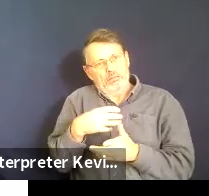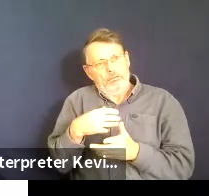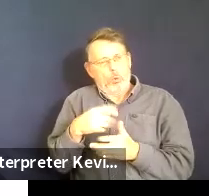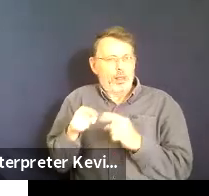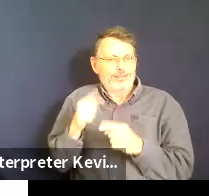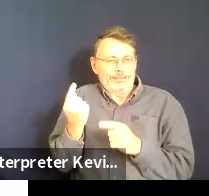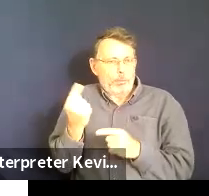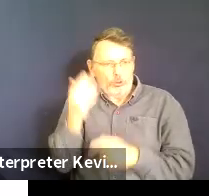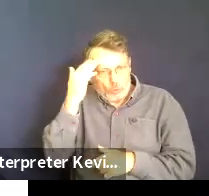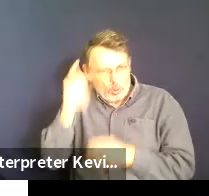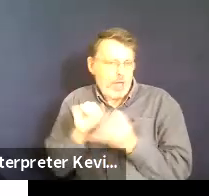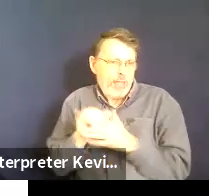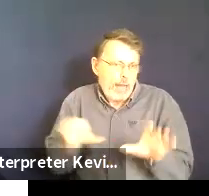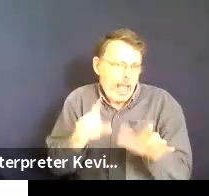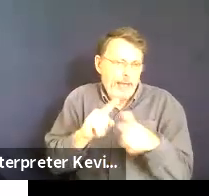omission.